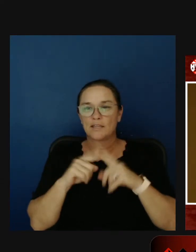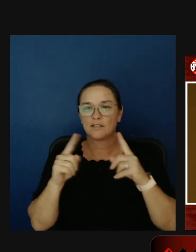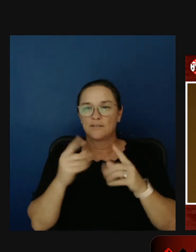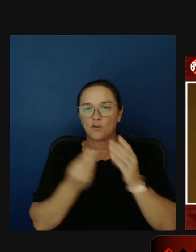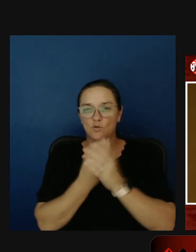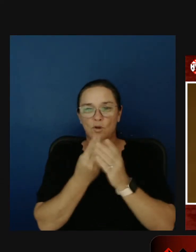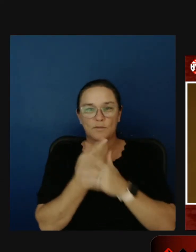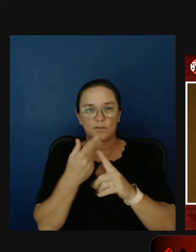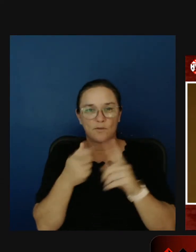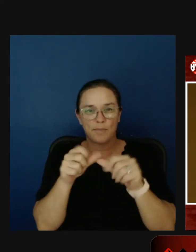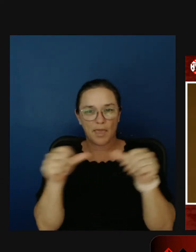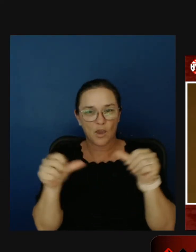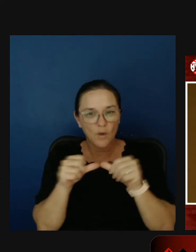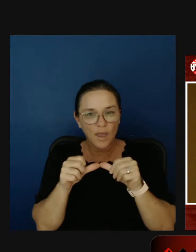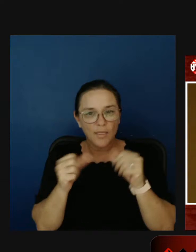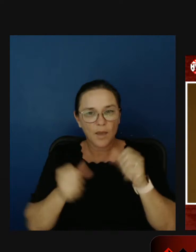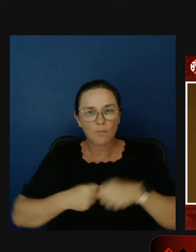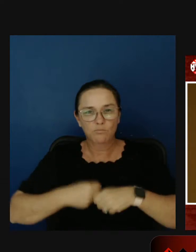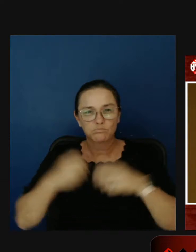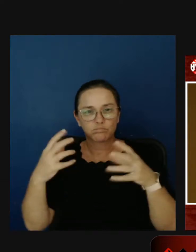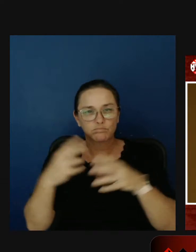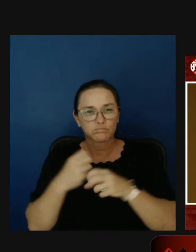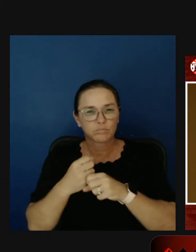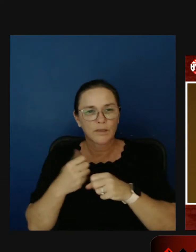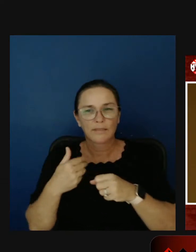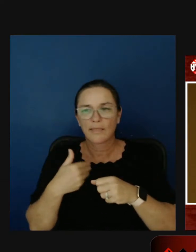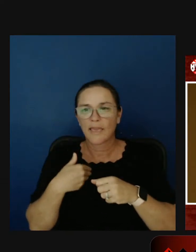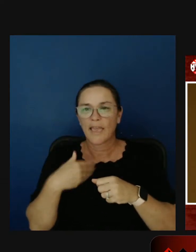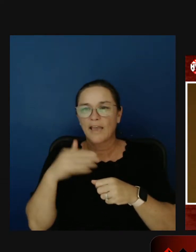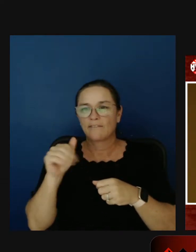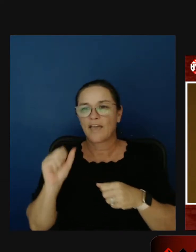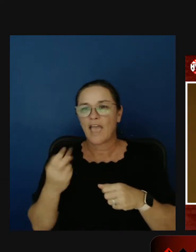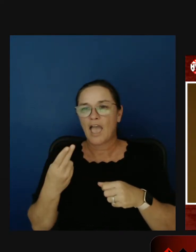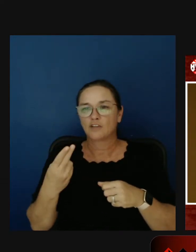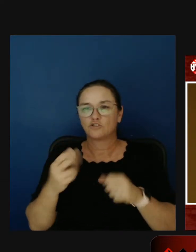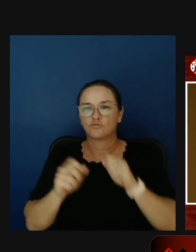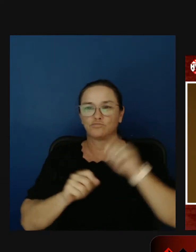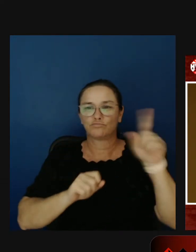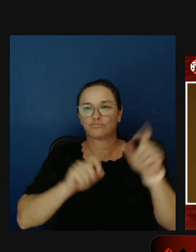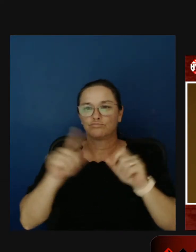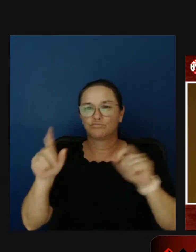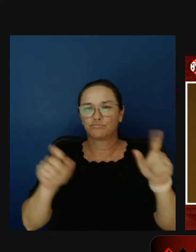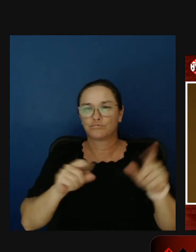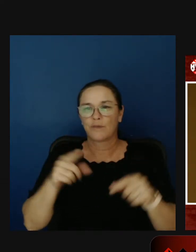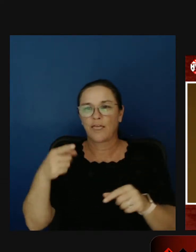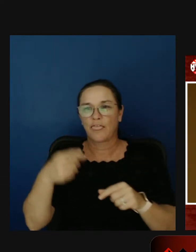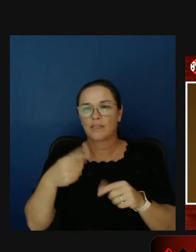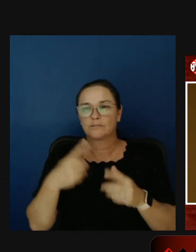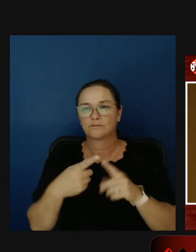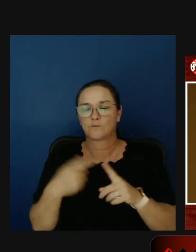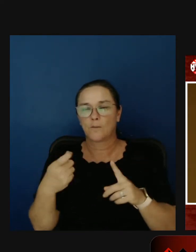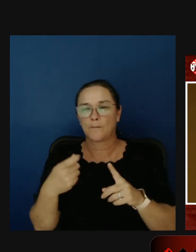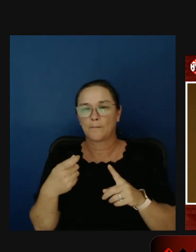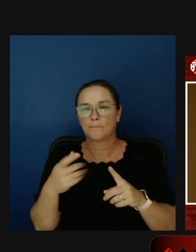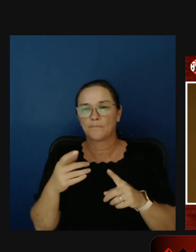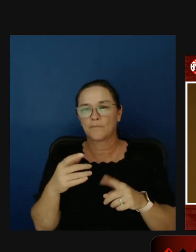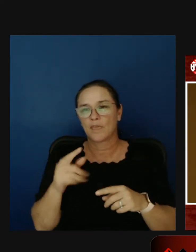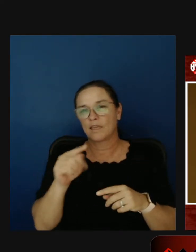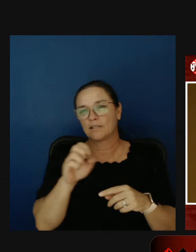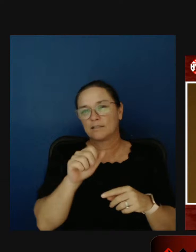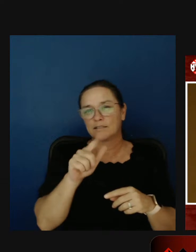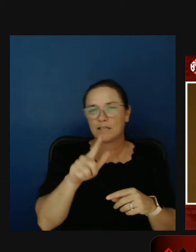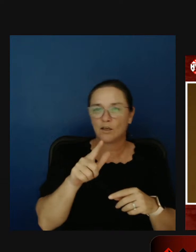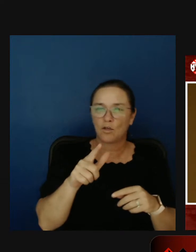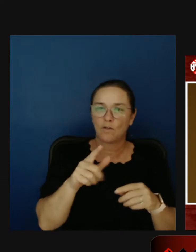area. They're really explosive and have ash thrown out. And you can see here, this one came from, this kind of teal color came from this